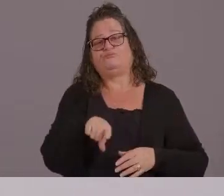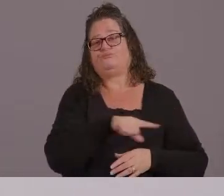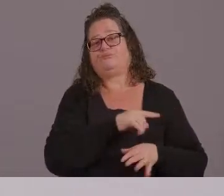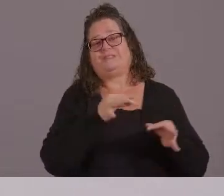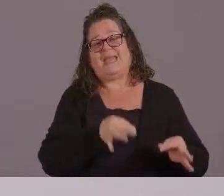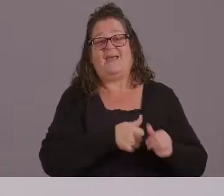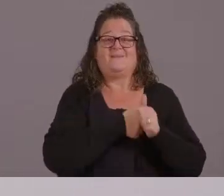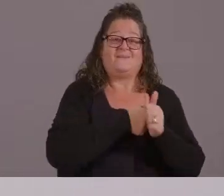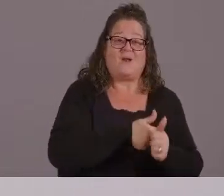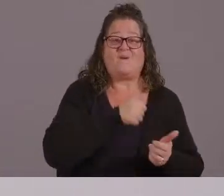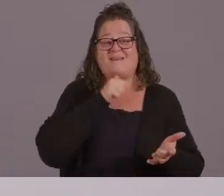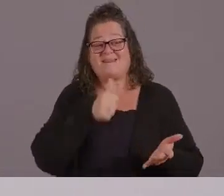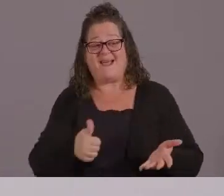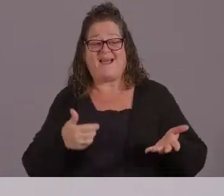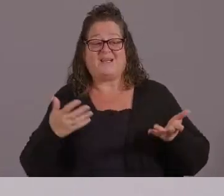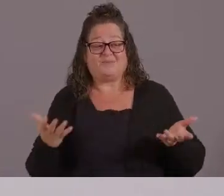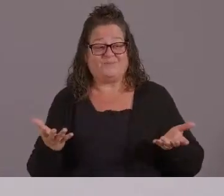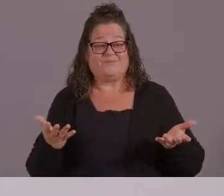we had to make very few